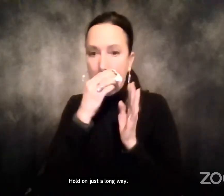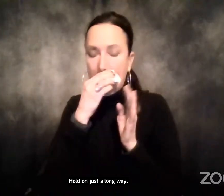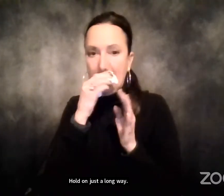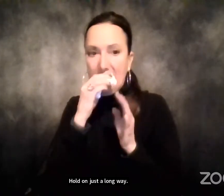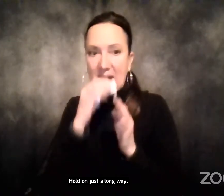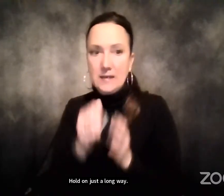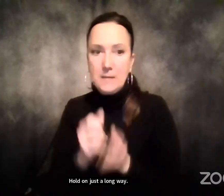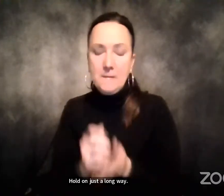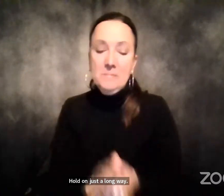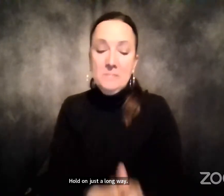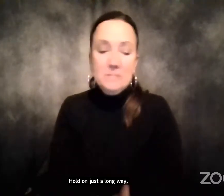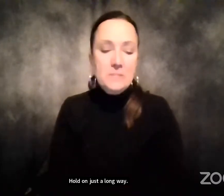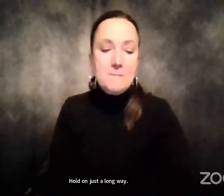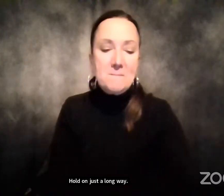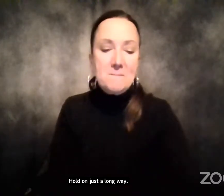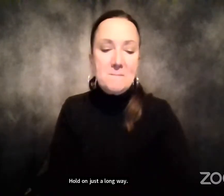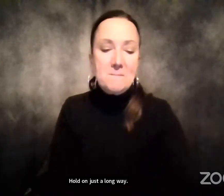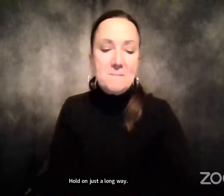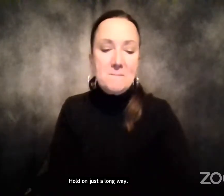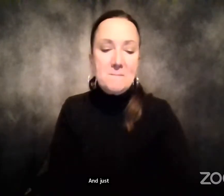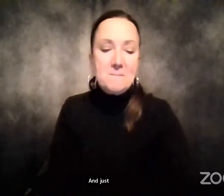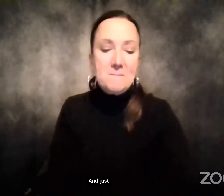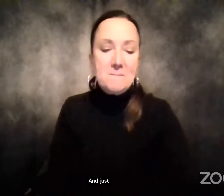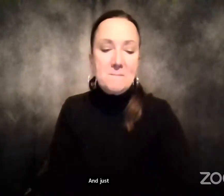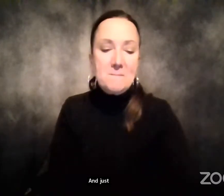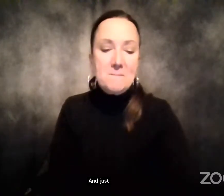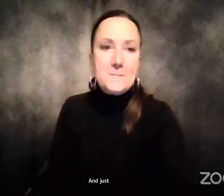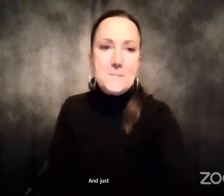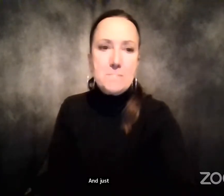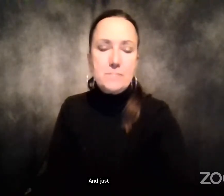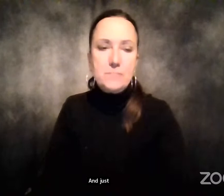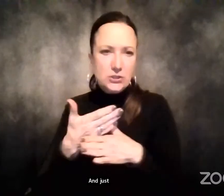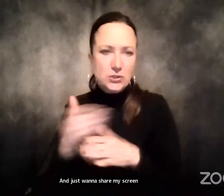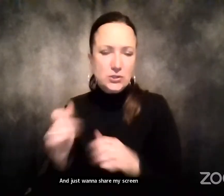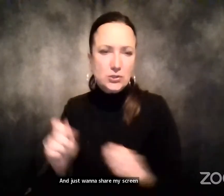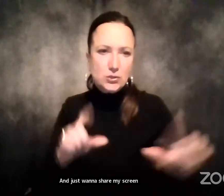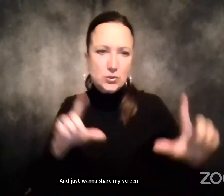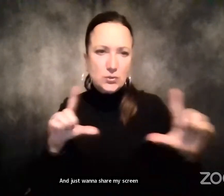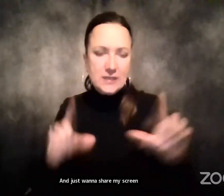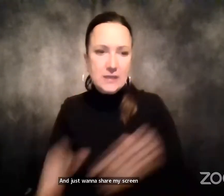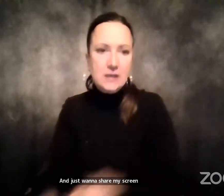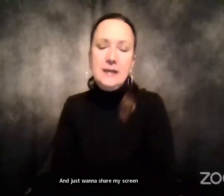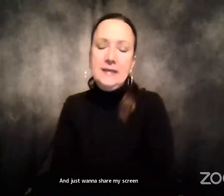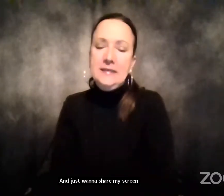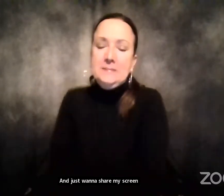And I just want to share my screen. Okay, you should have that option.